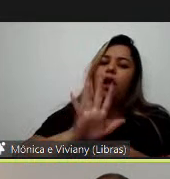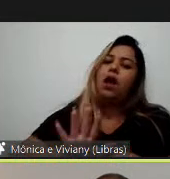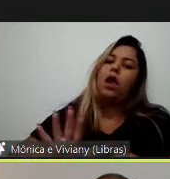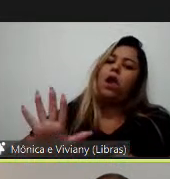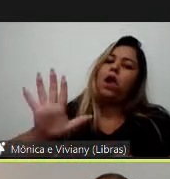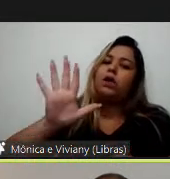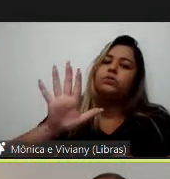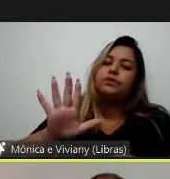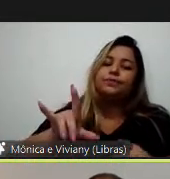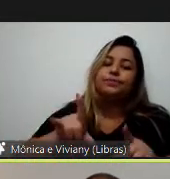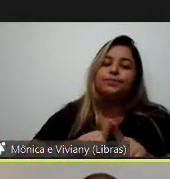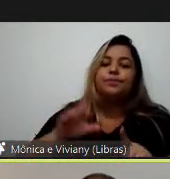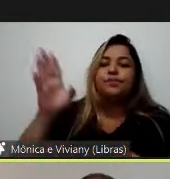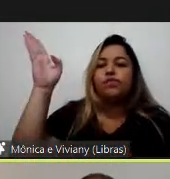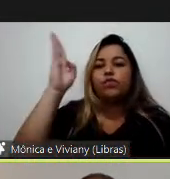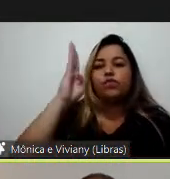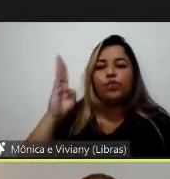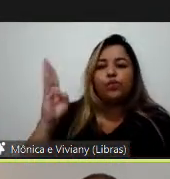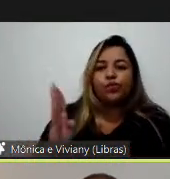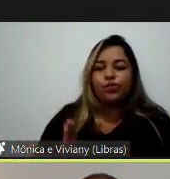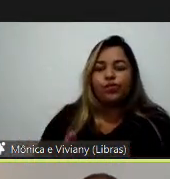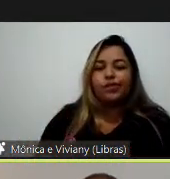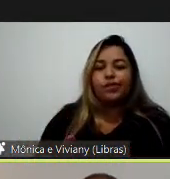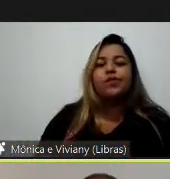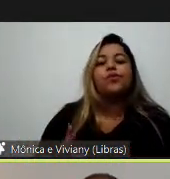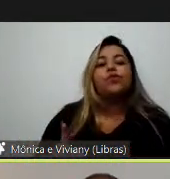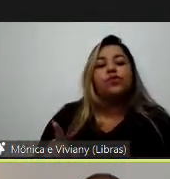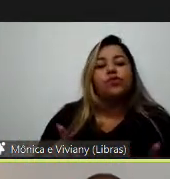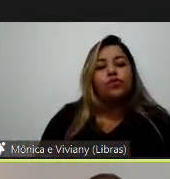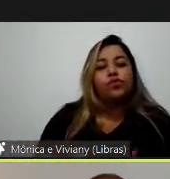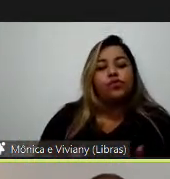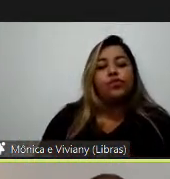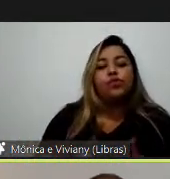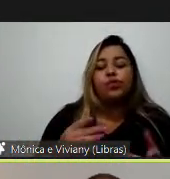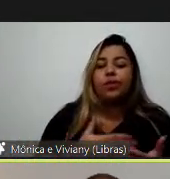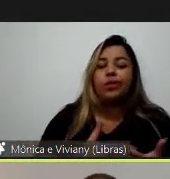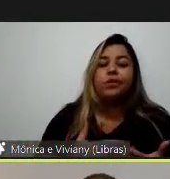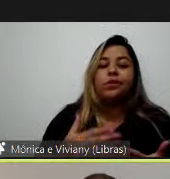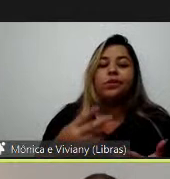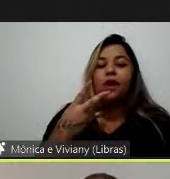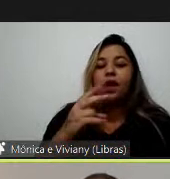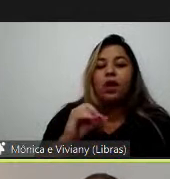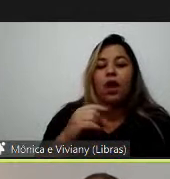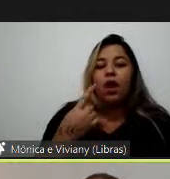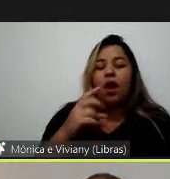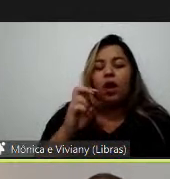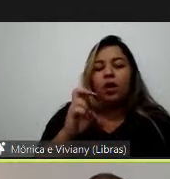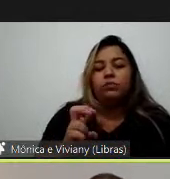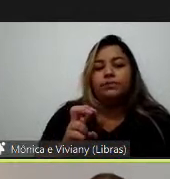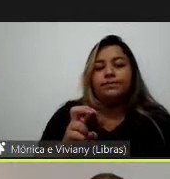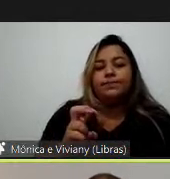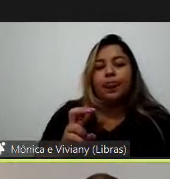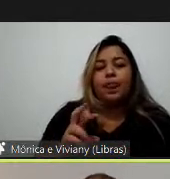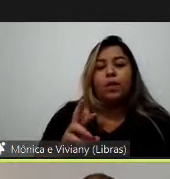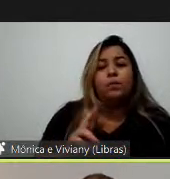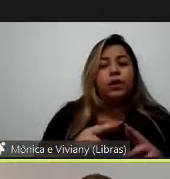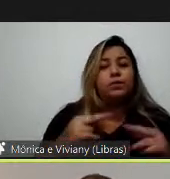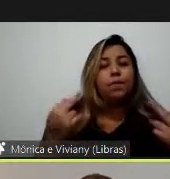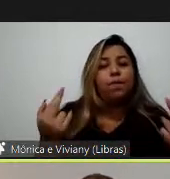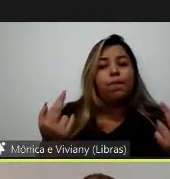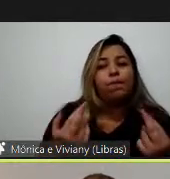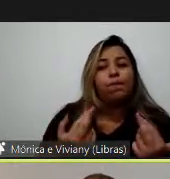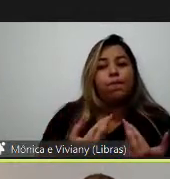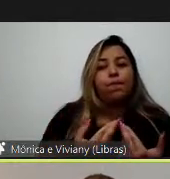This pact was initiated in 2015 by a meeting of mayors in Milan, Italy. That's why it's called